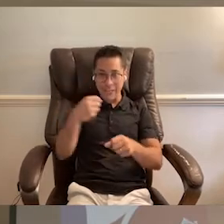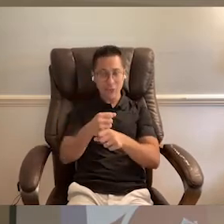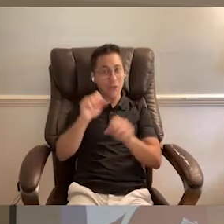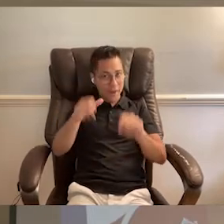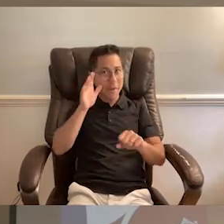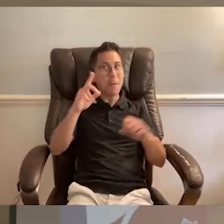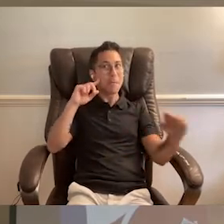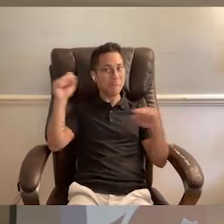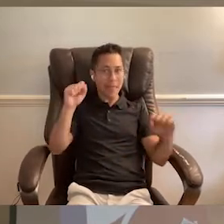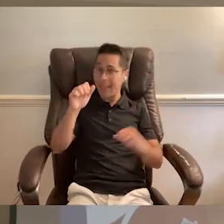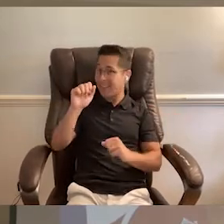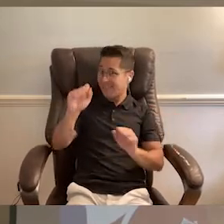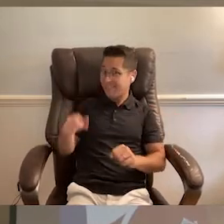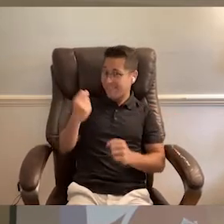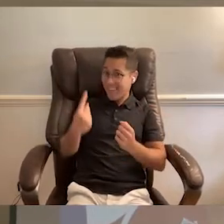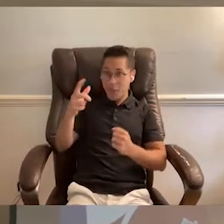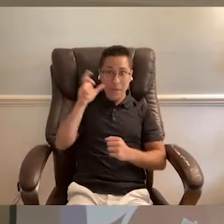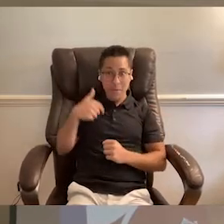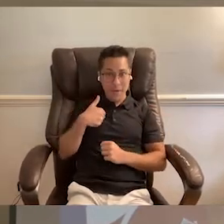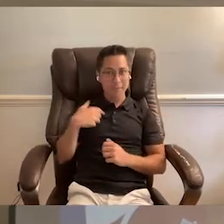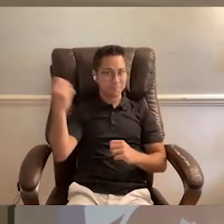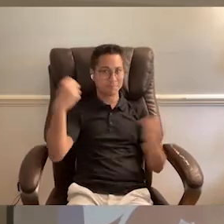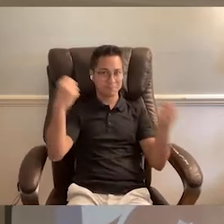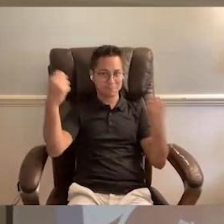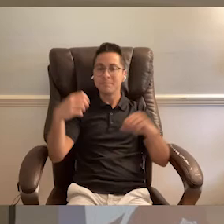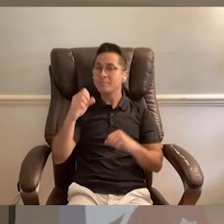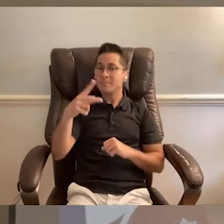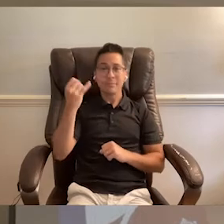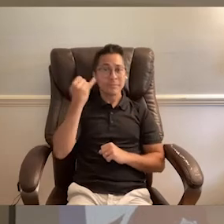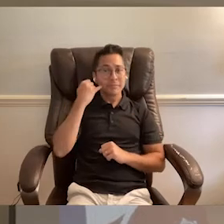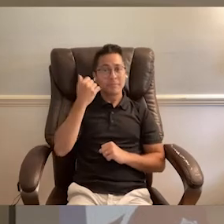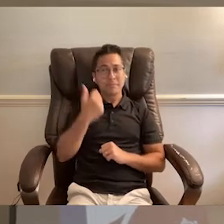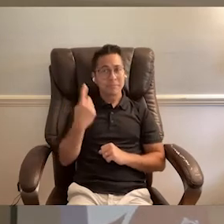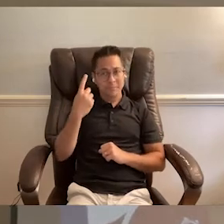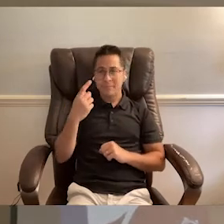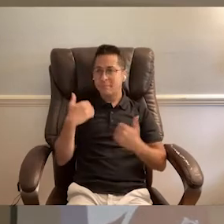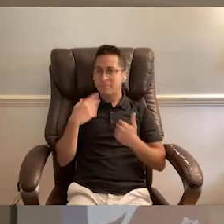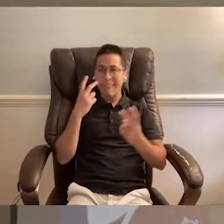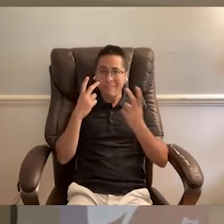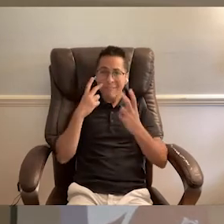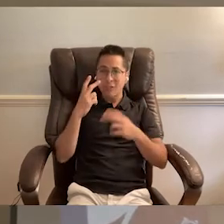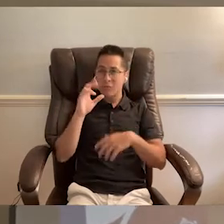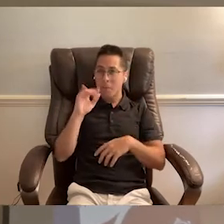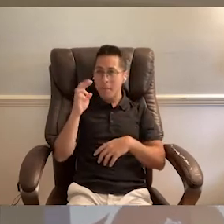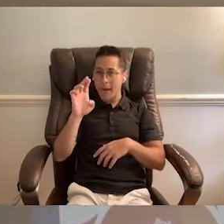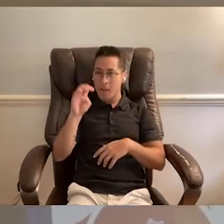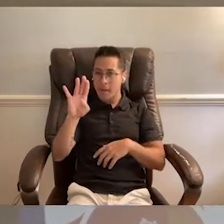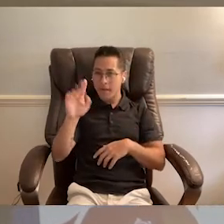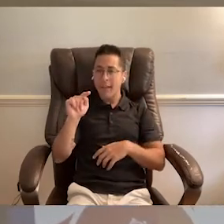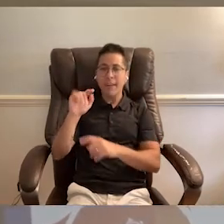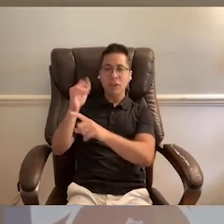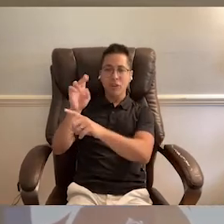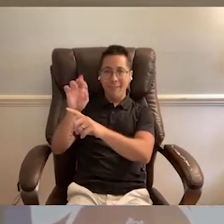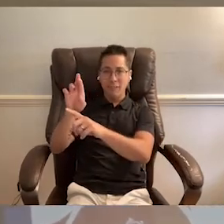me? Yes. Okay. If anybody has a visual impairment, Jennifer in the back has the large print. And